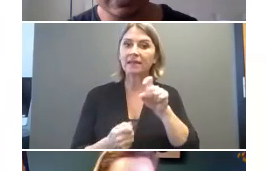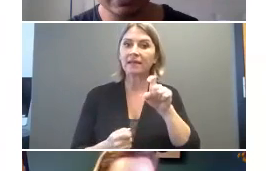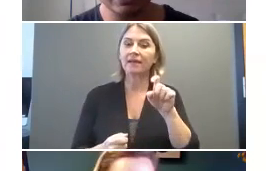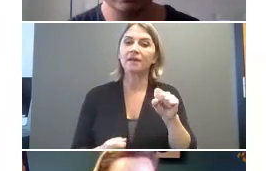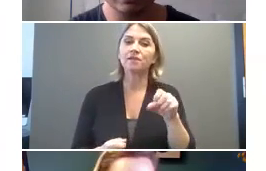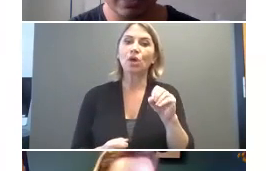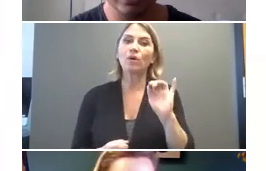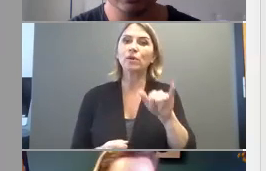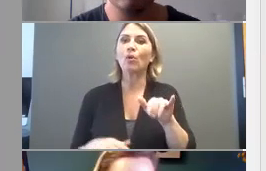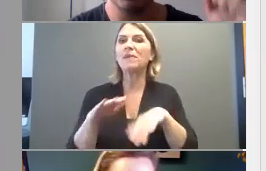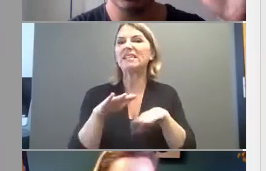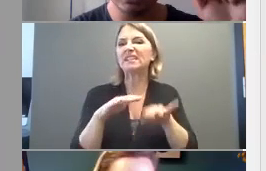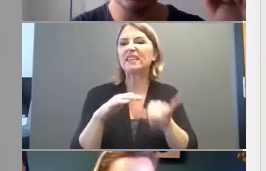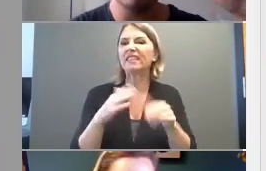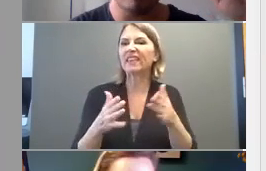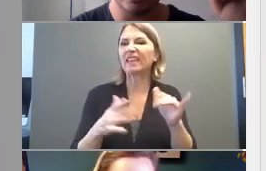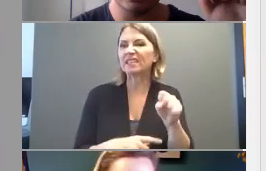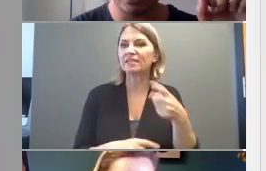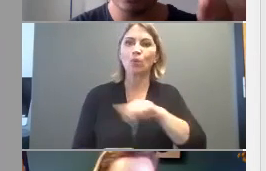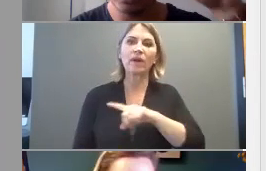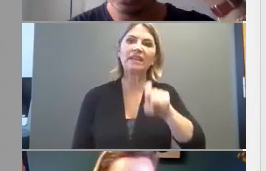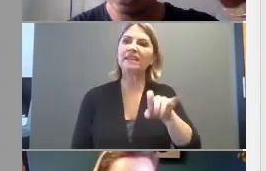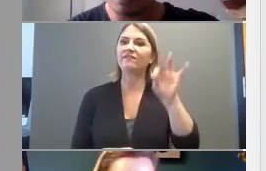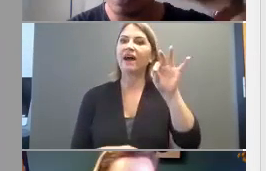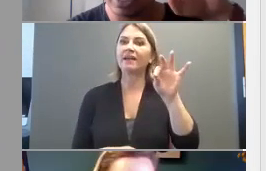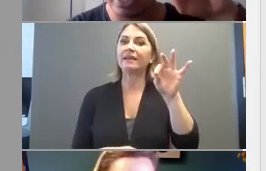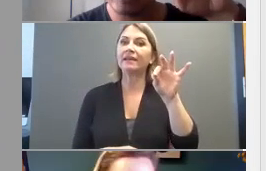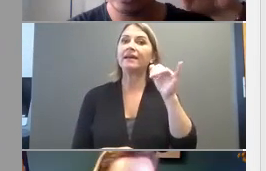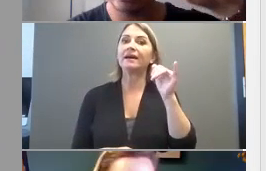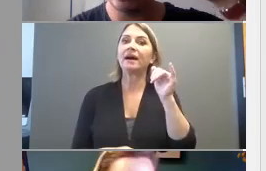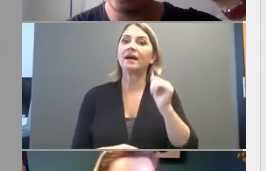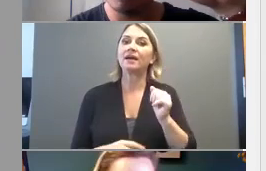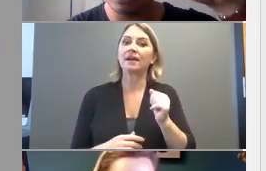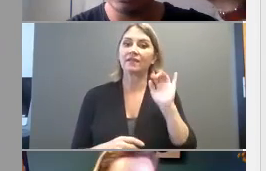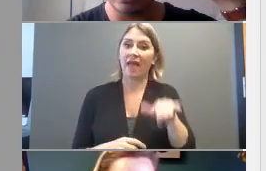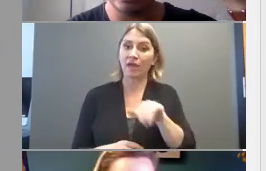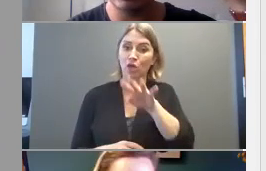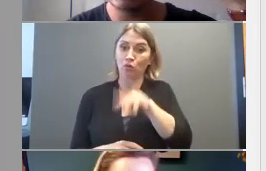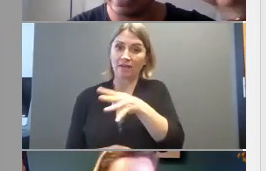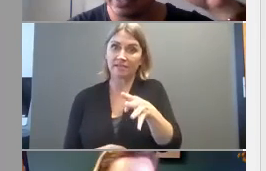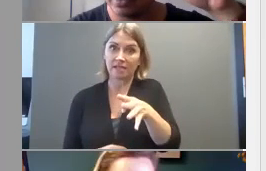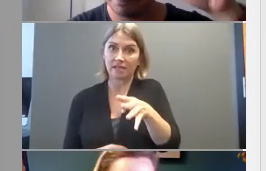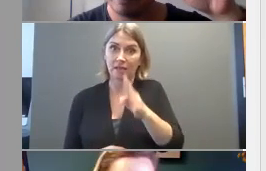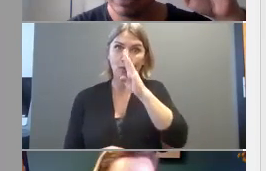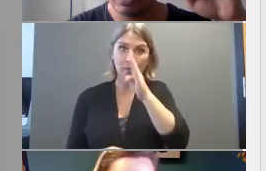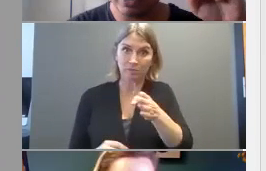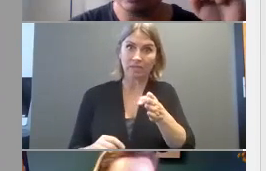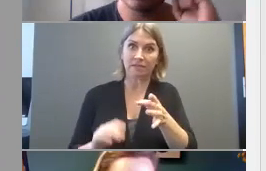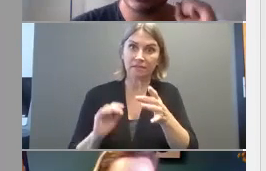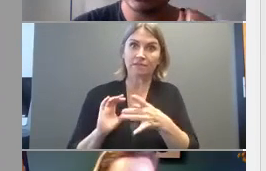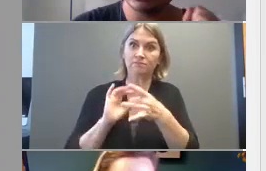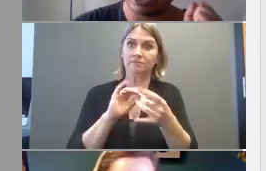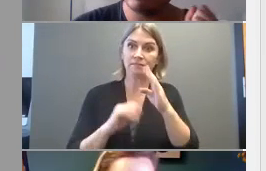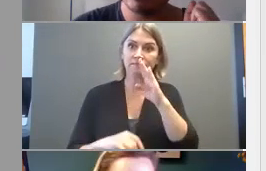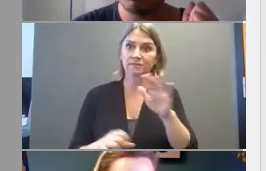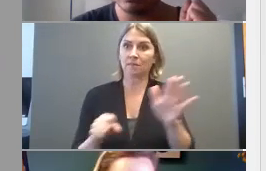So basically the thing is we need to find out subgraphs that are completely directly cyclic, right?